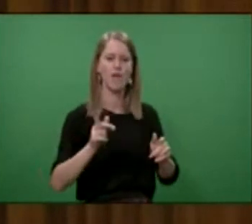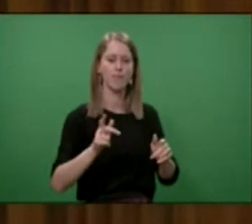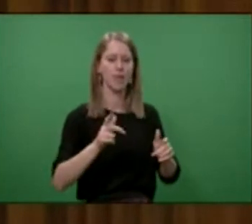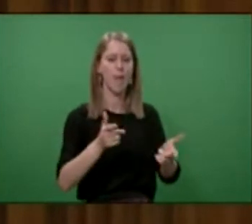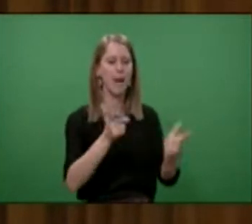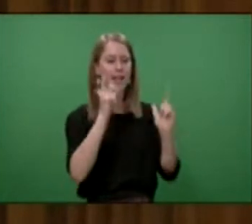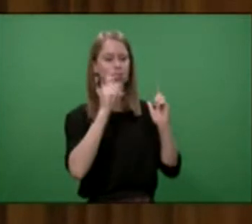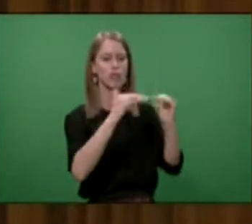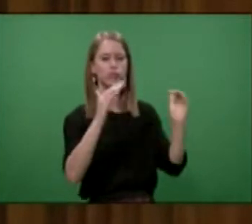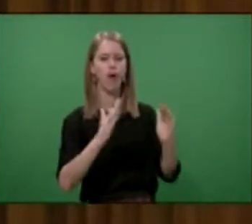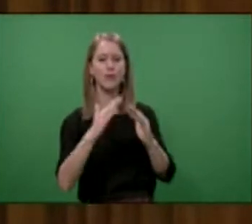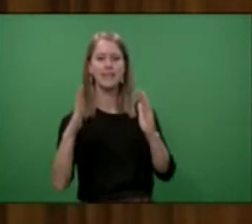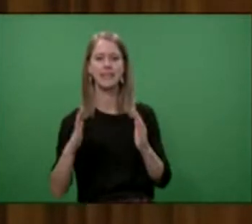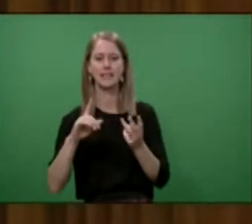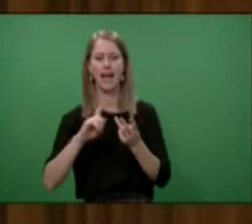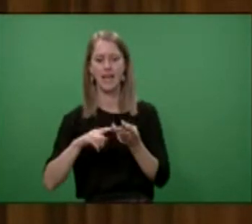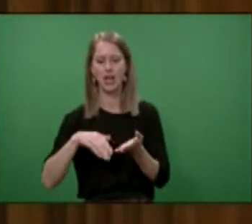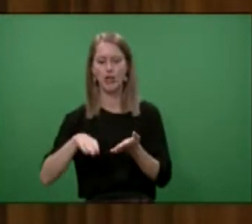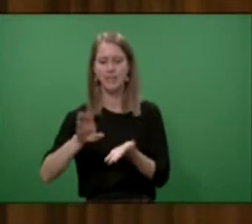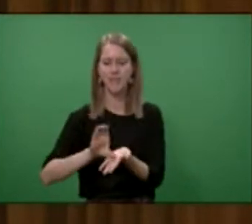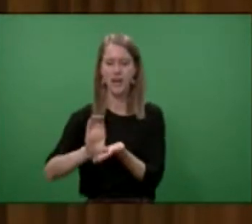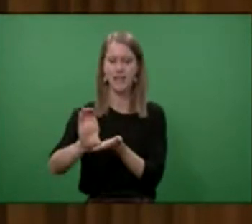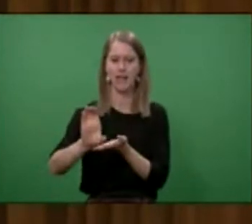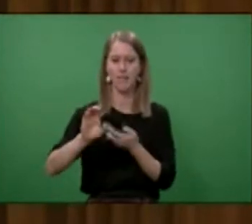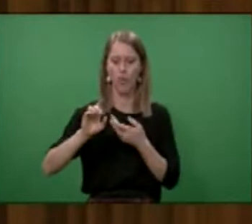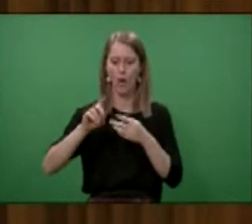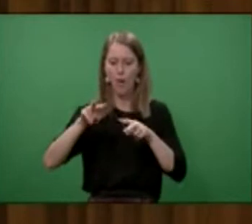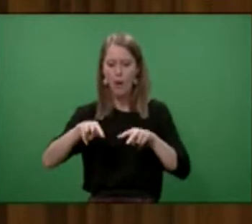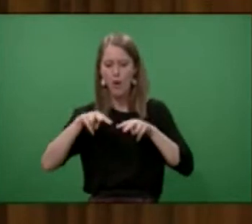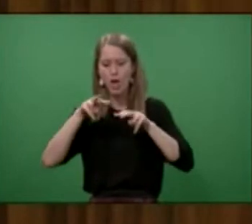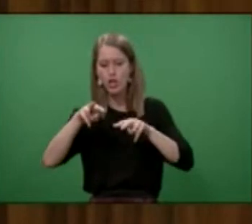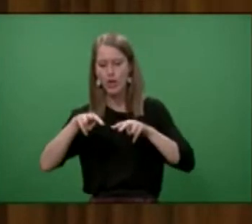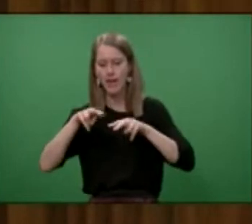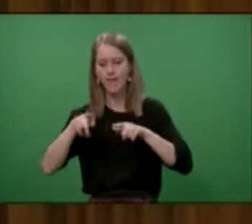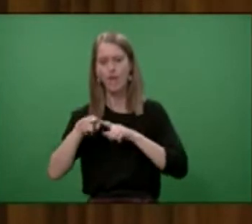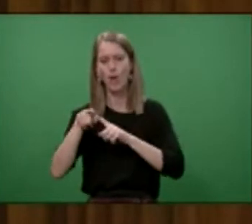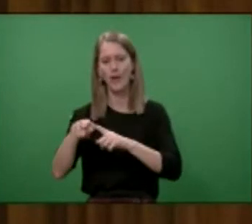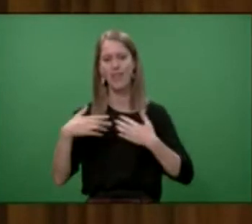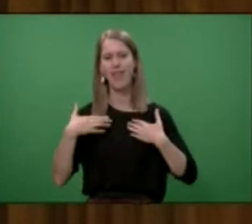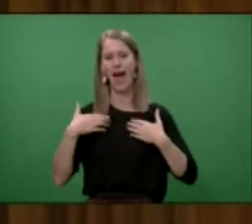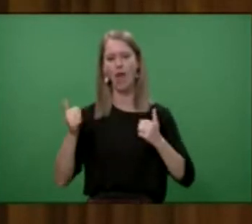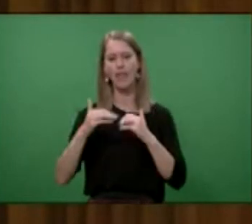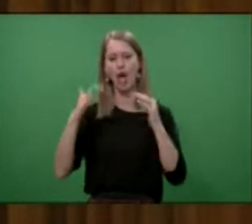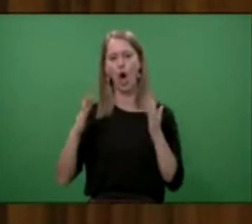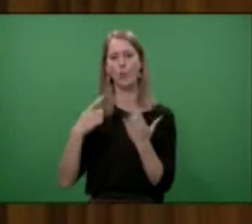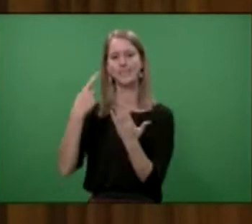increase funding to proactively monitor compliance with the Healthy Homes Standards.